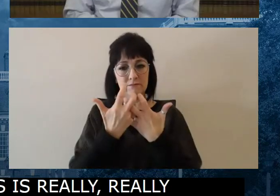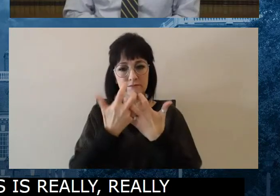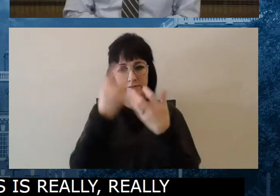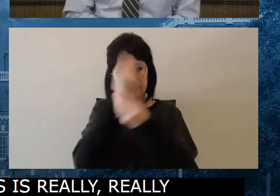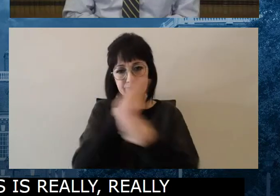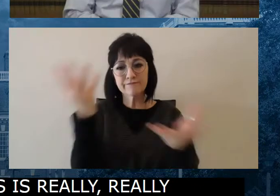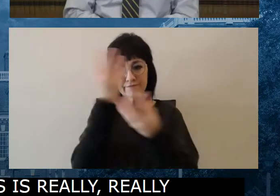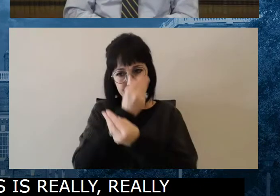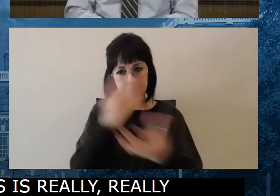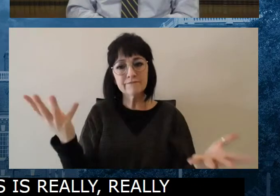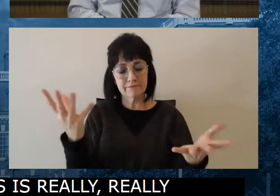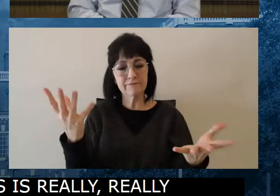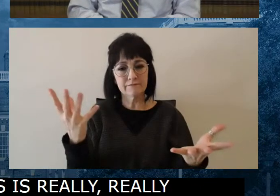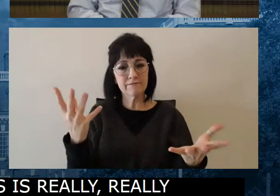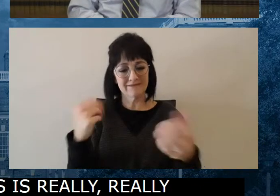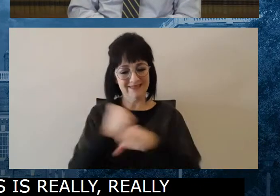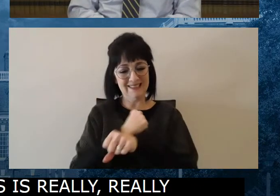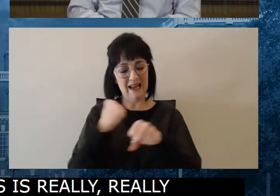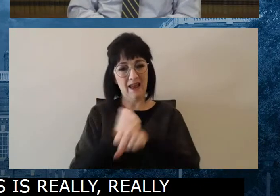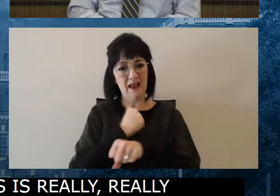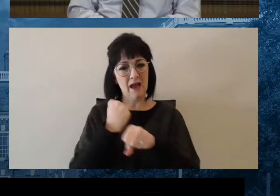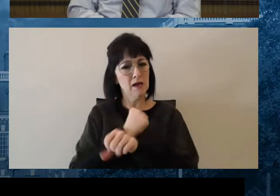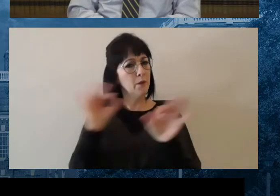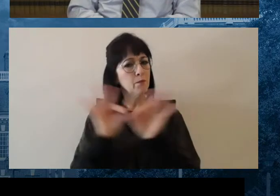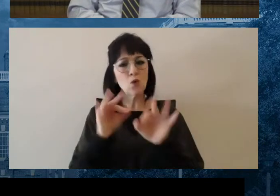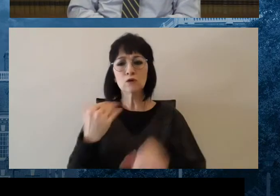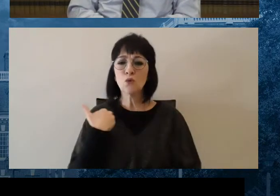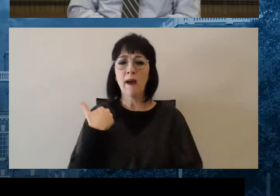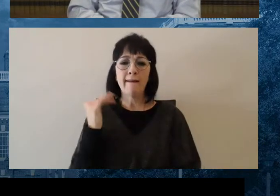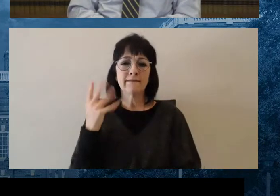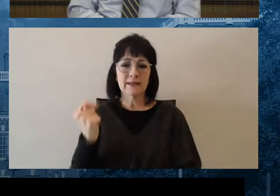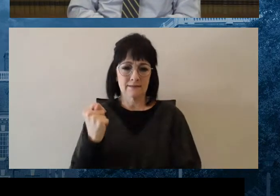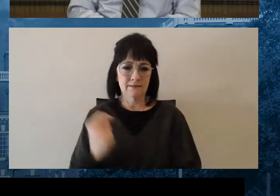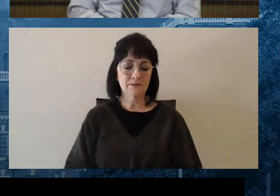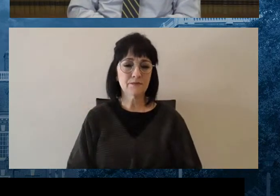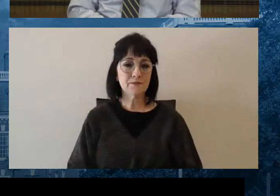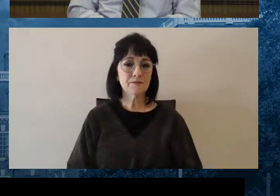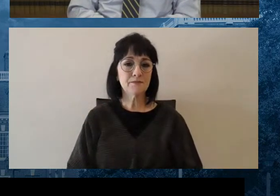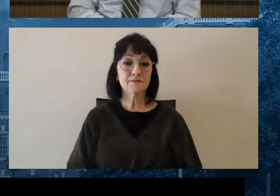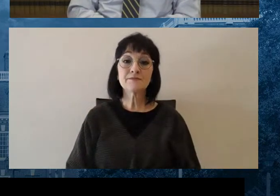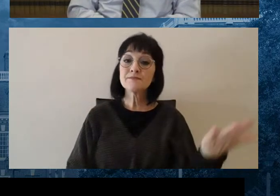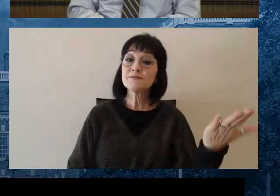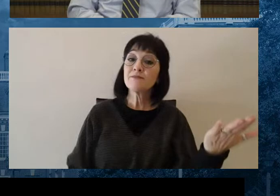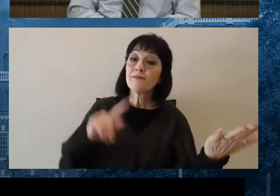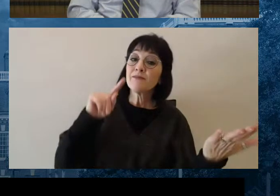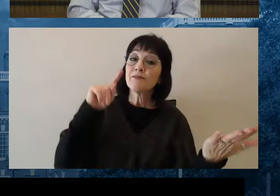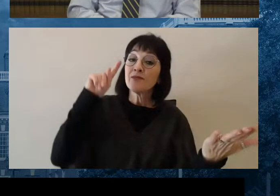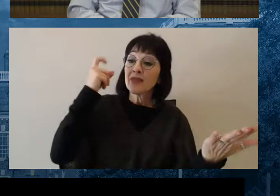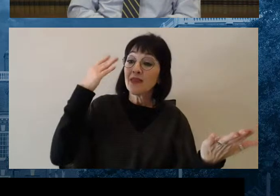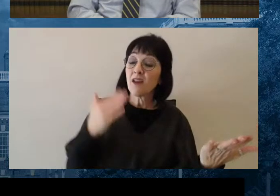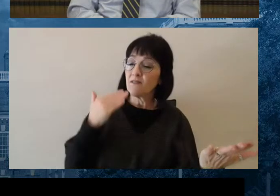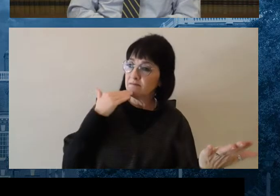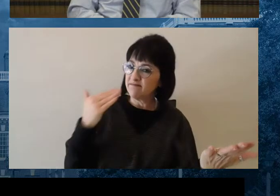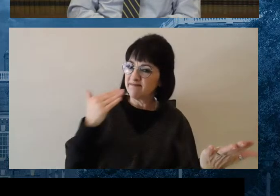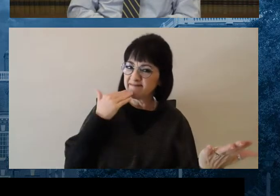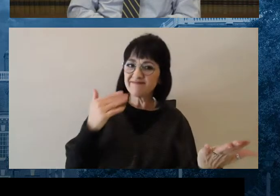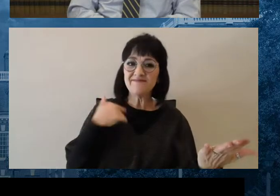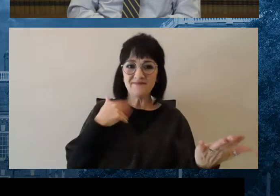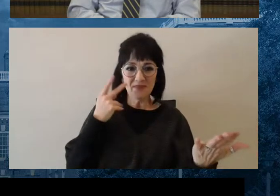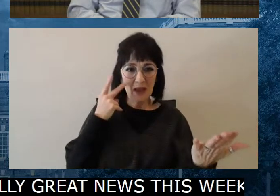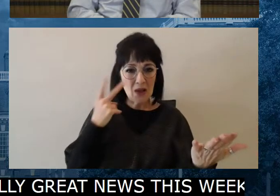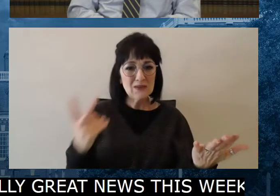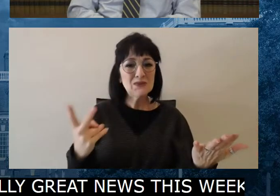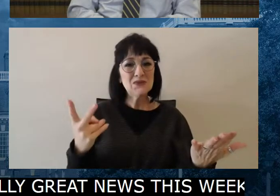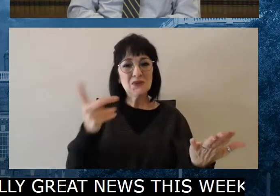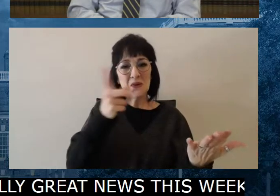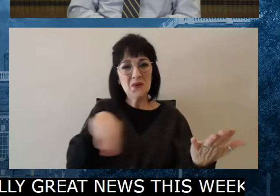So Dr. Rattay, really great news this week with the arrival of the Johnson & Johnson vaccine. I saw the photograph there,